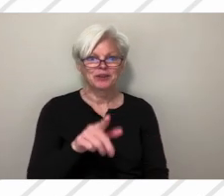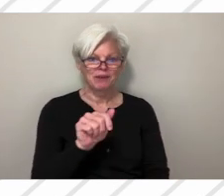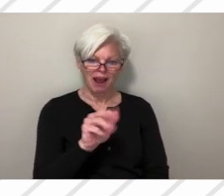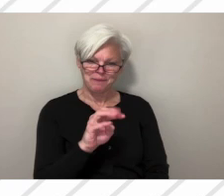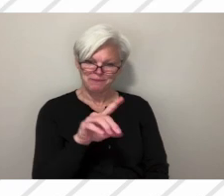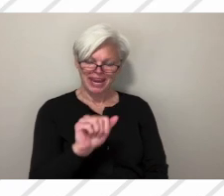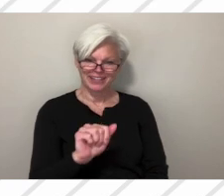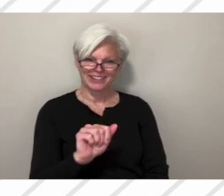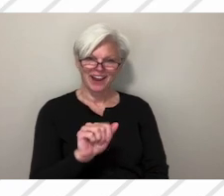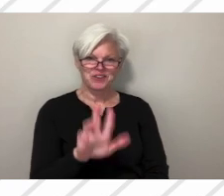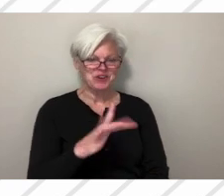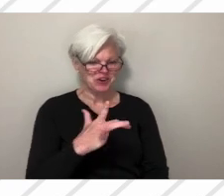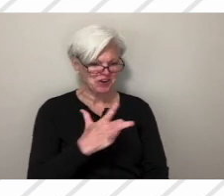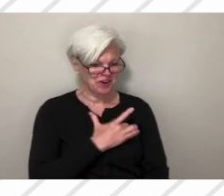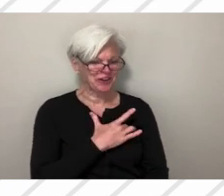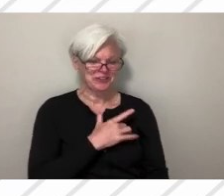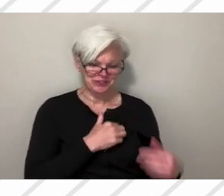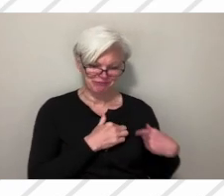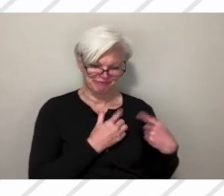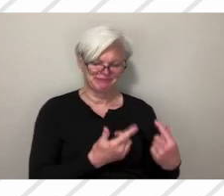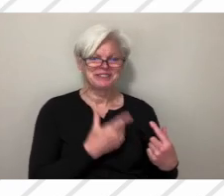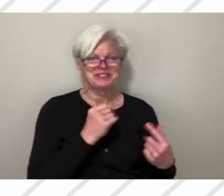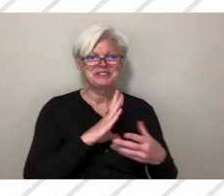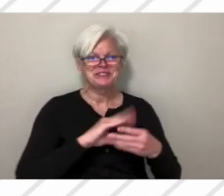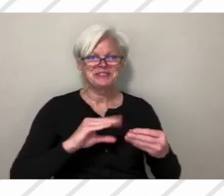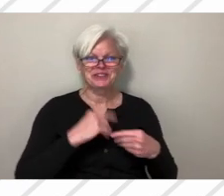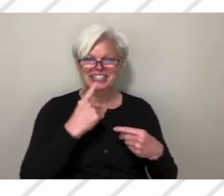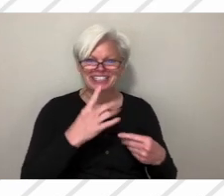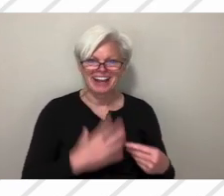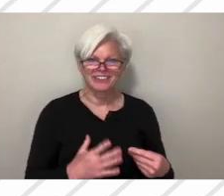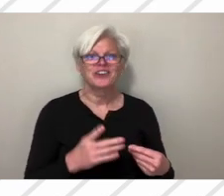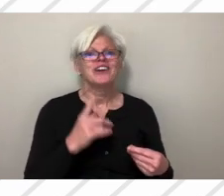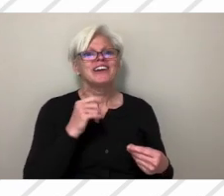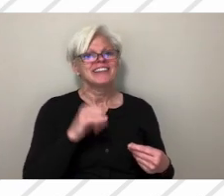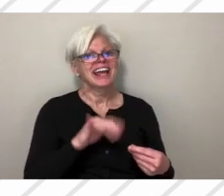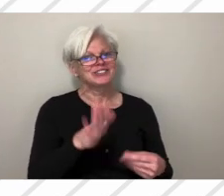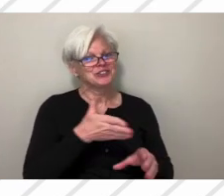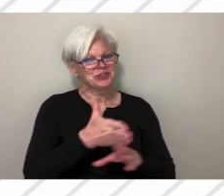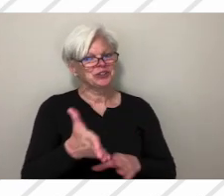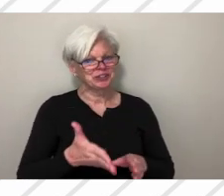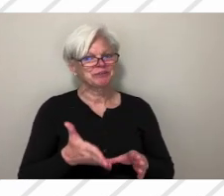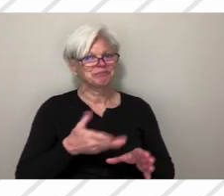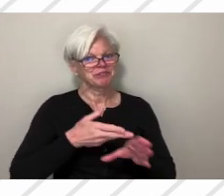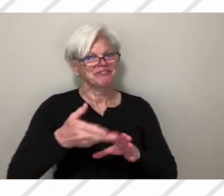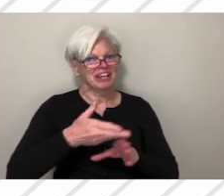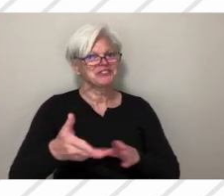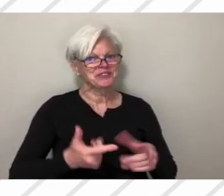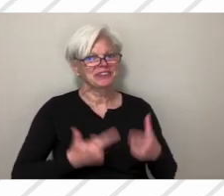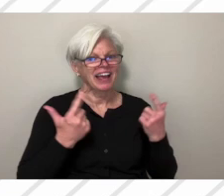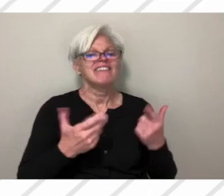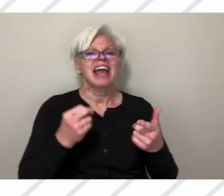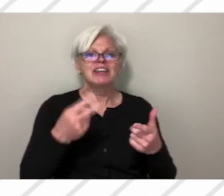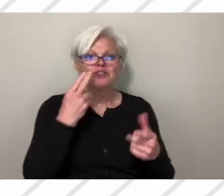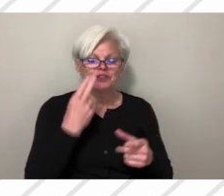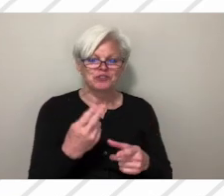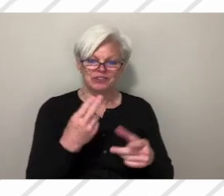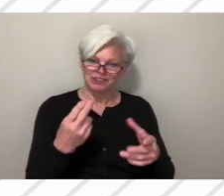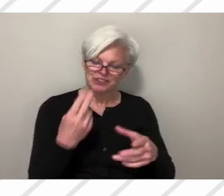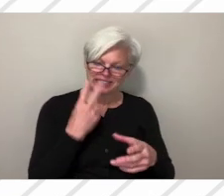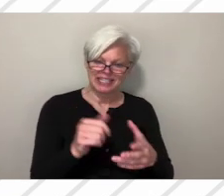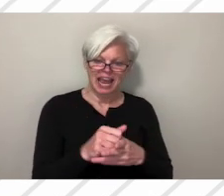heart. You do this for a living, and you've seen the way that storytelling can be used and twisted to give people power or take